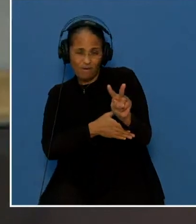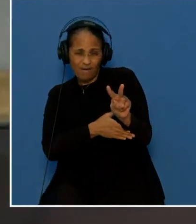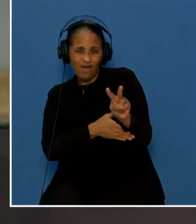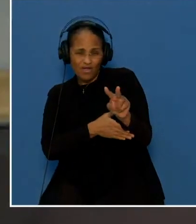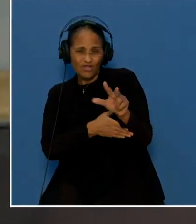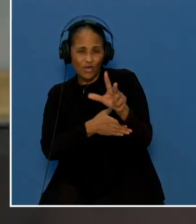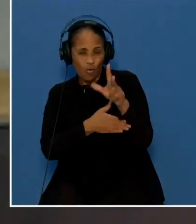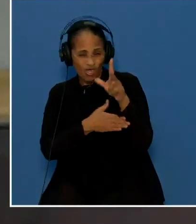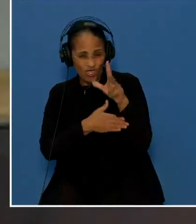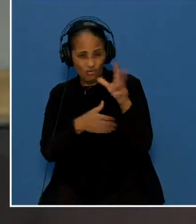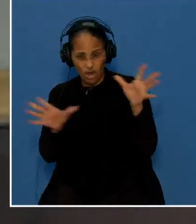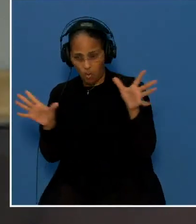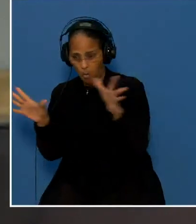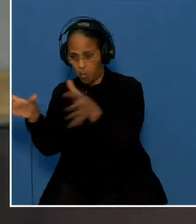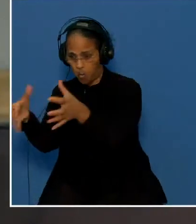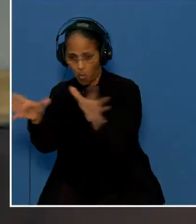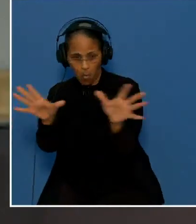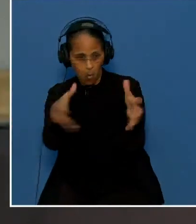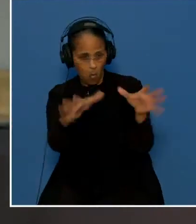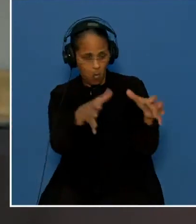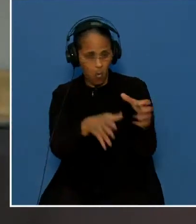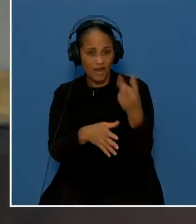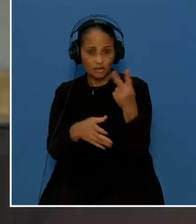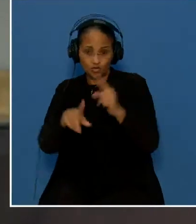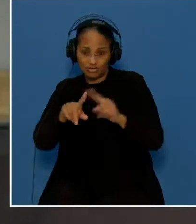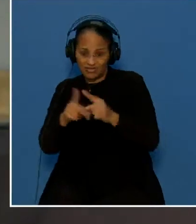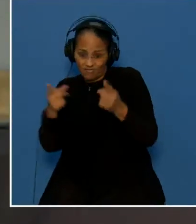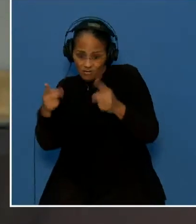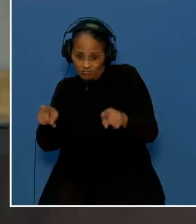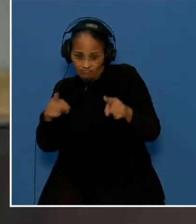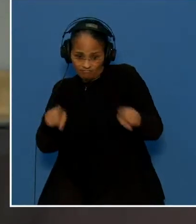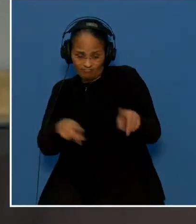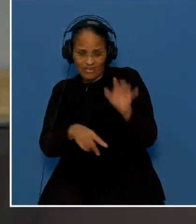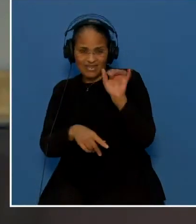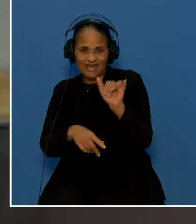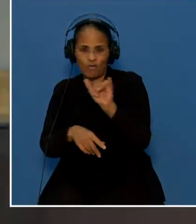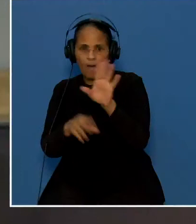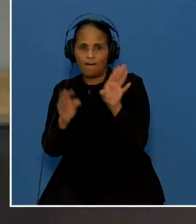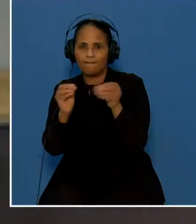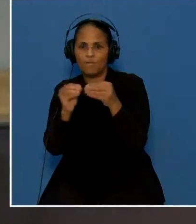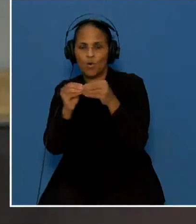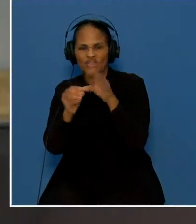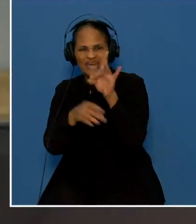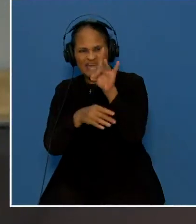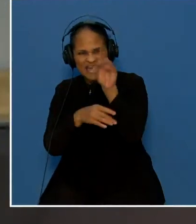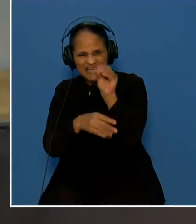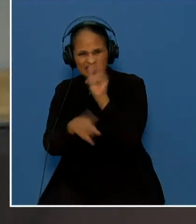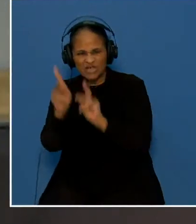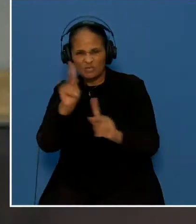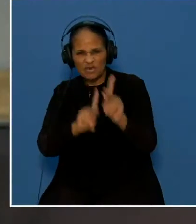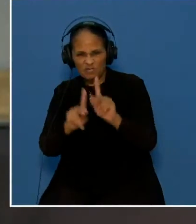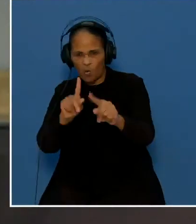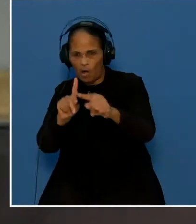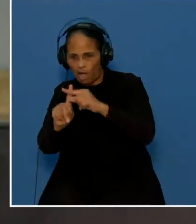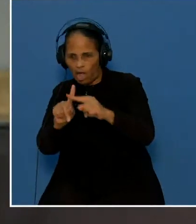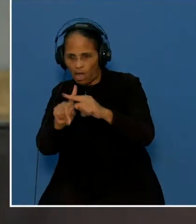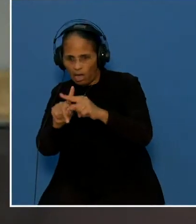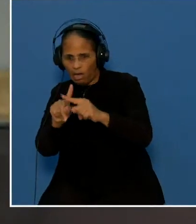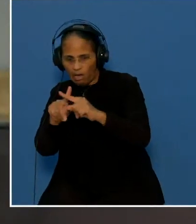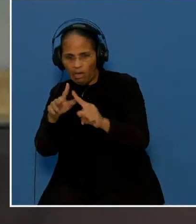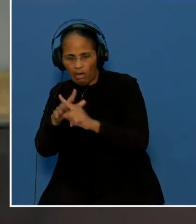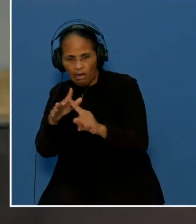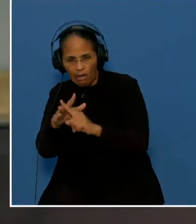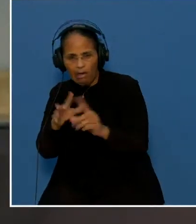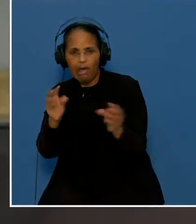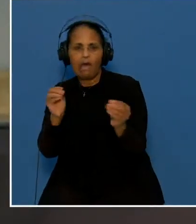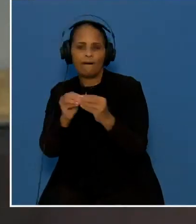3 gatherings of people at 2 venues, which resulted in more than 80 people testing positive for COVID-19 and